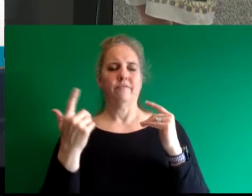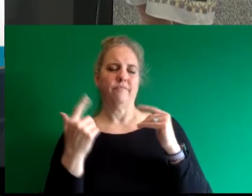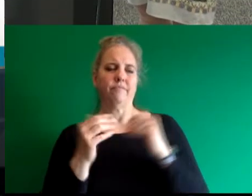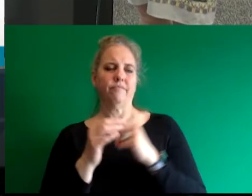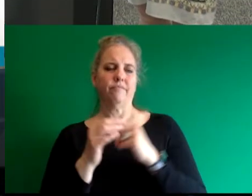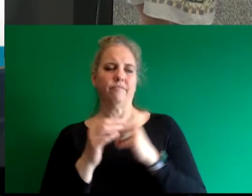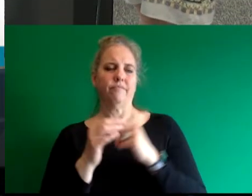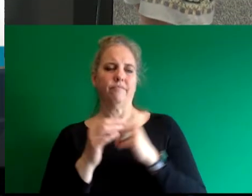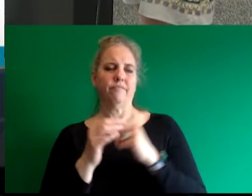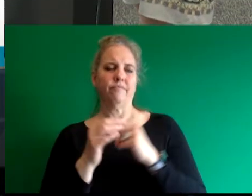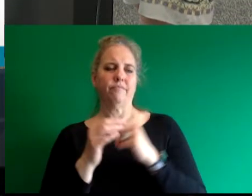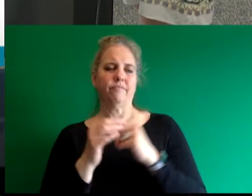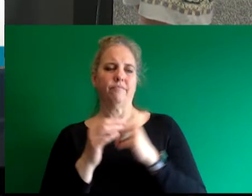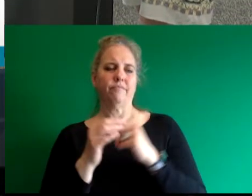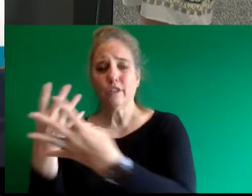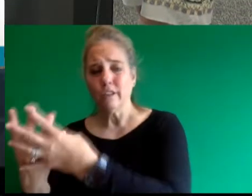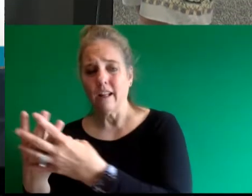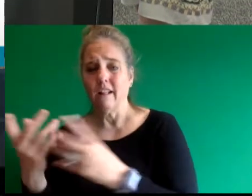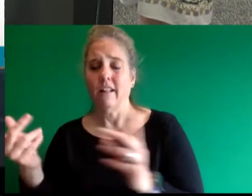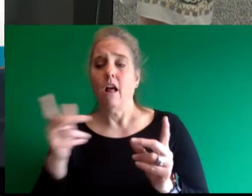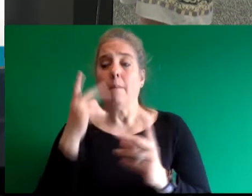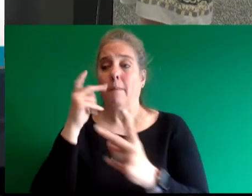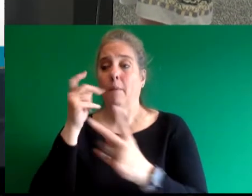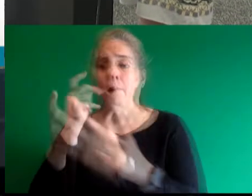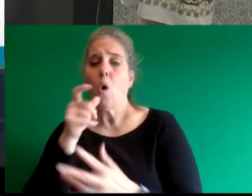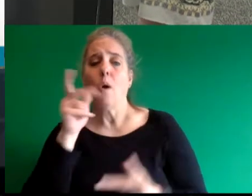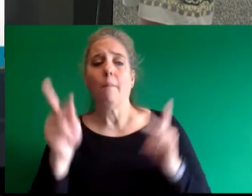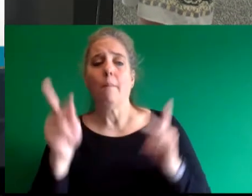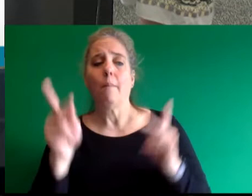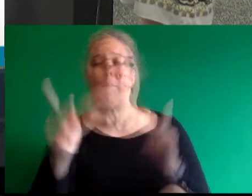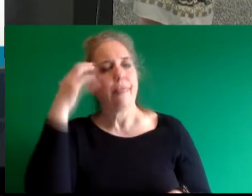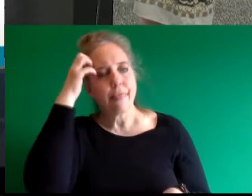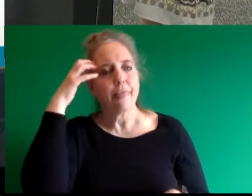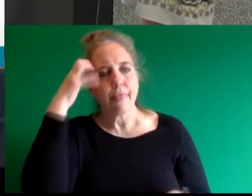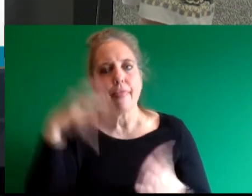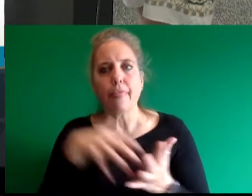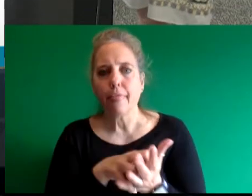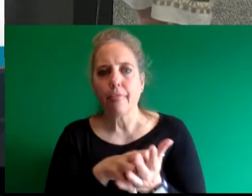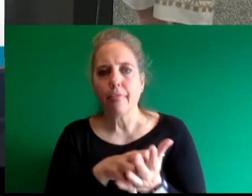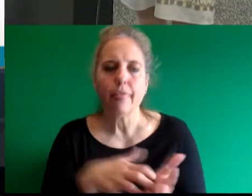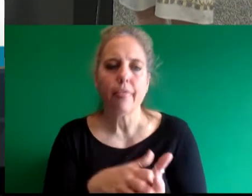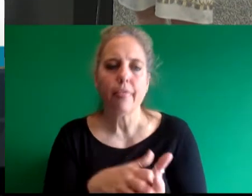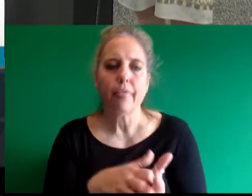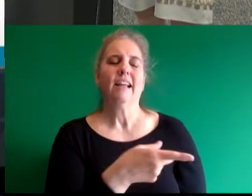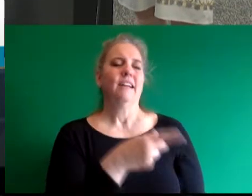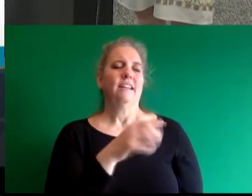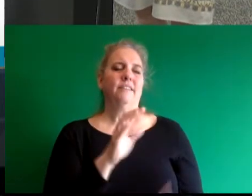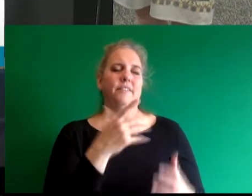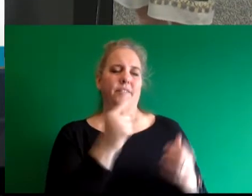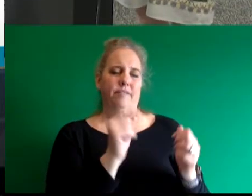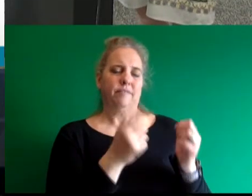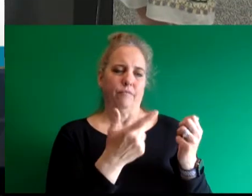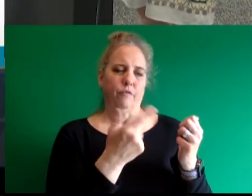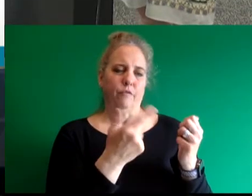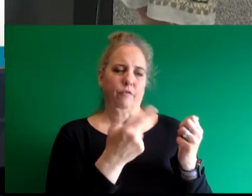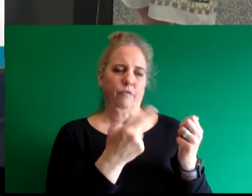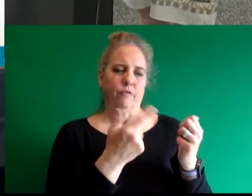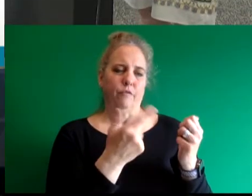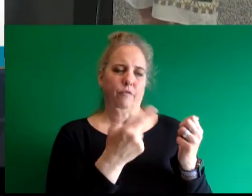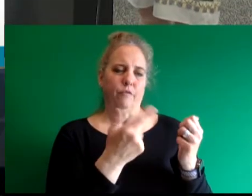have our CTC program, which is Communities That Care, and that's in the Fountain Valley area. And this